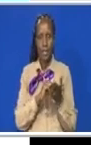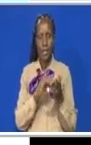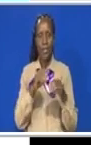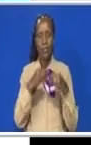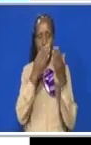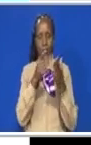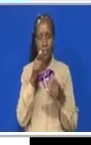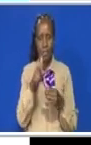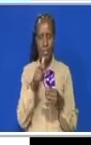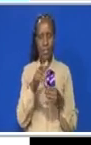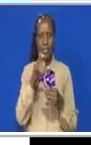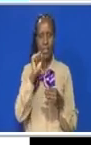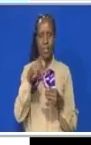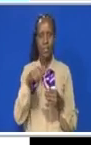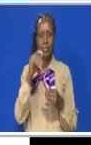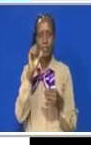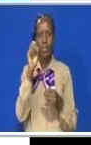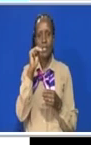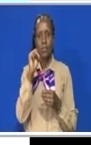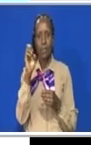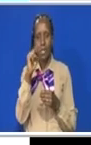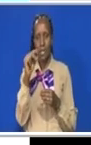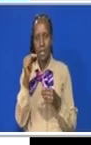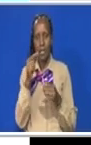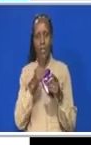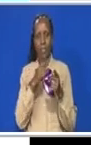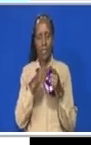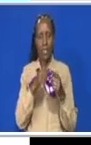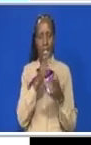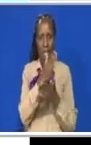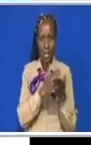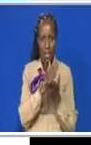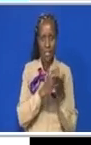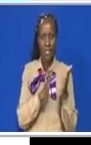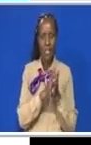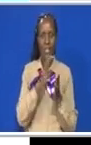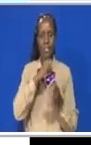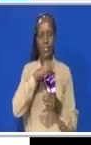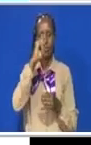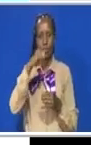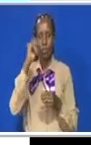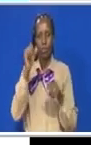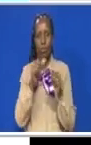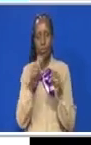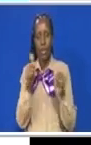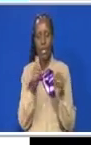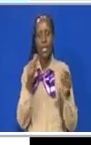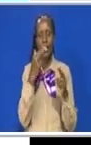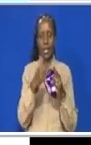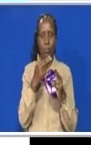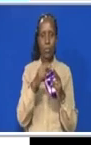specimen. Make a transverse section through it and draw a well-labeled